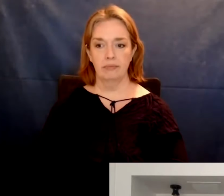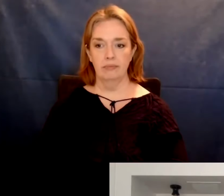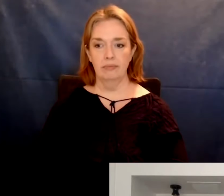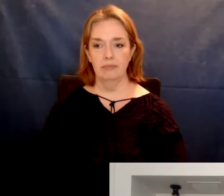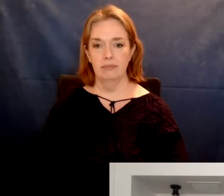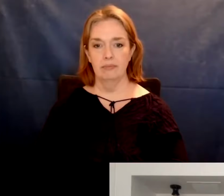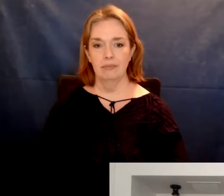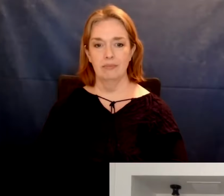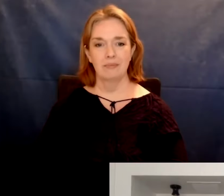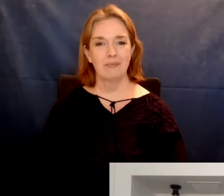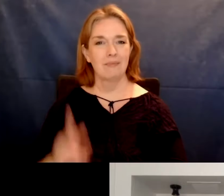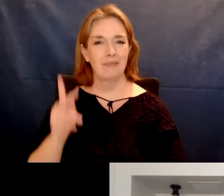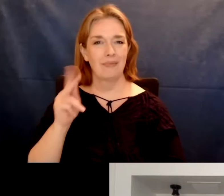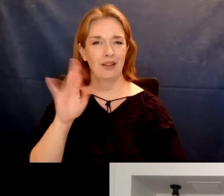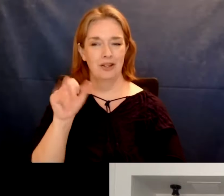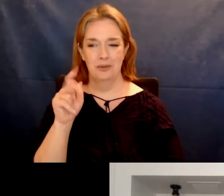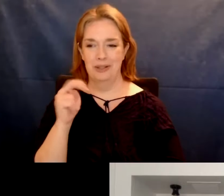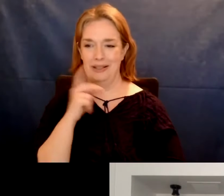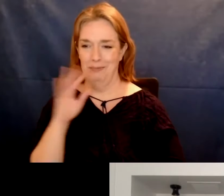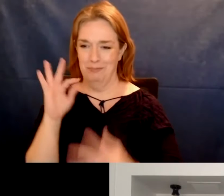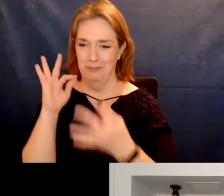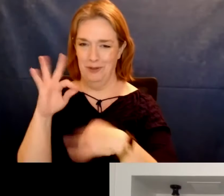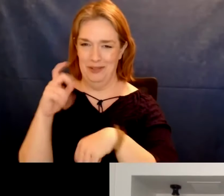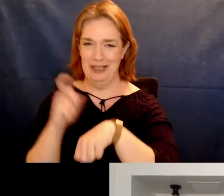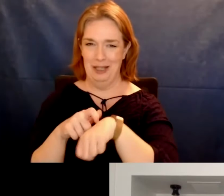I think that's the perfect amount of time.